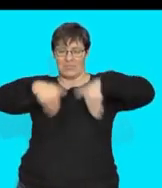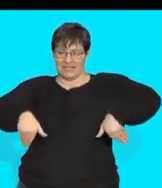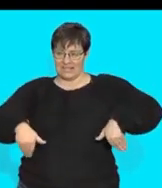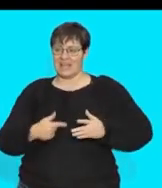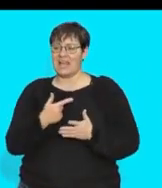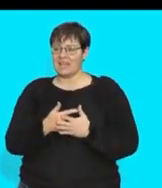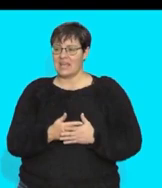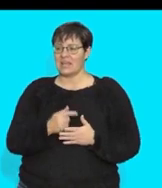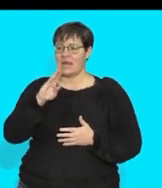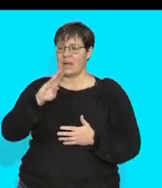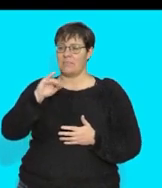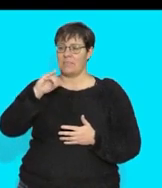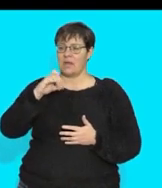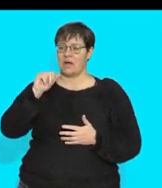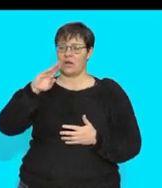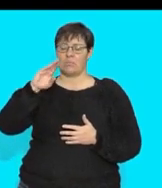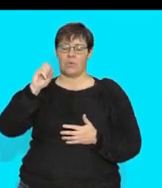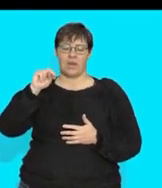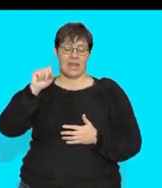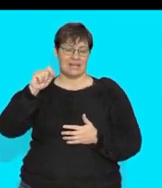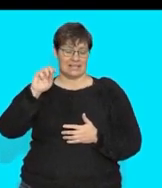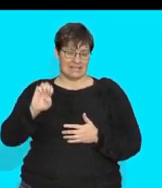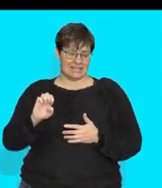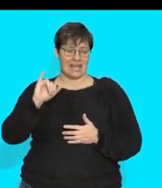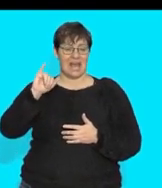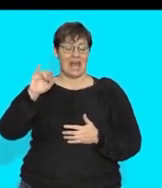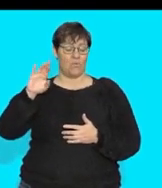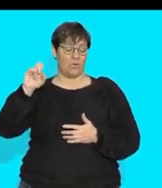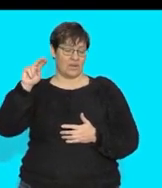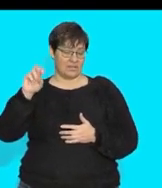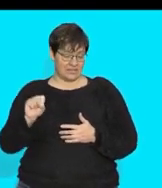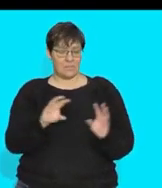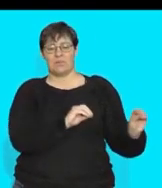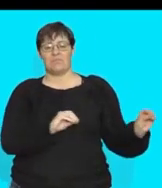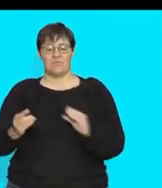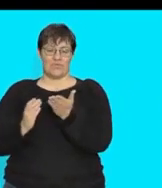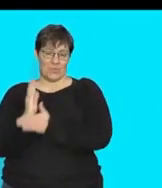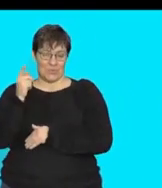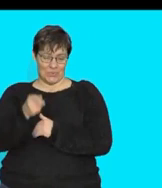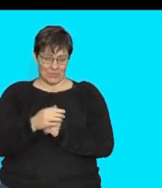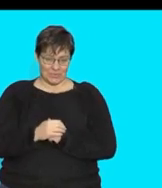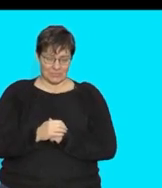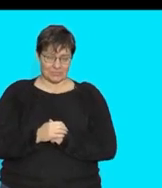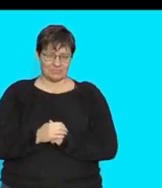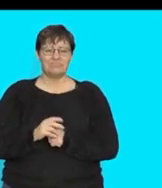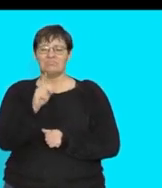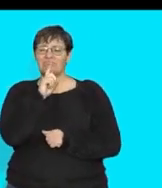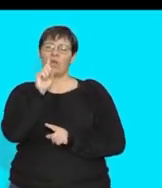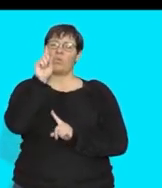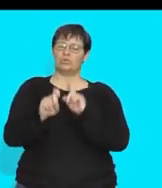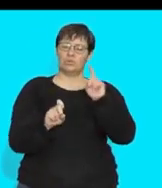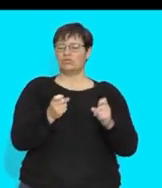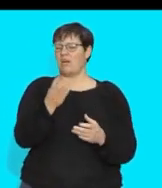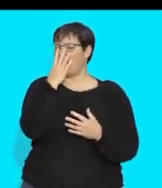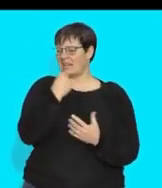transport it as bicarbonate ions. Okay, so let's have a look at typical questions. You will find